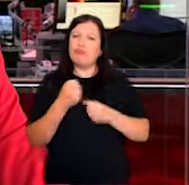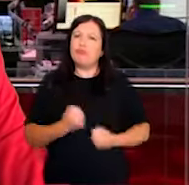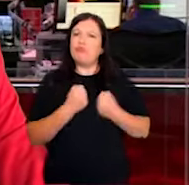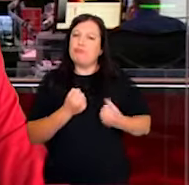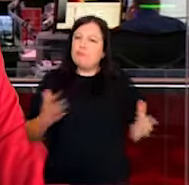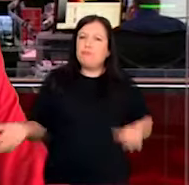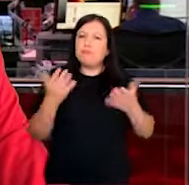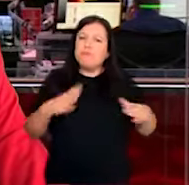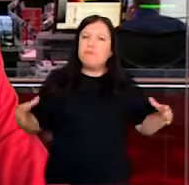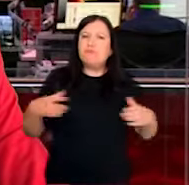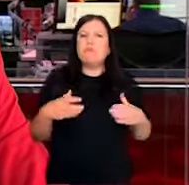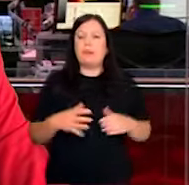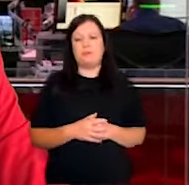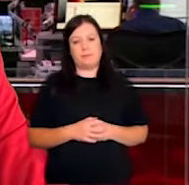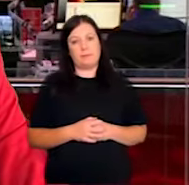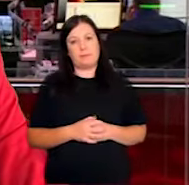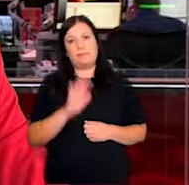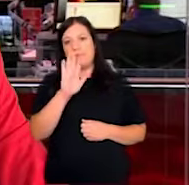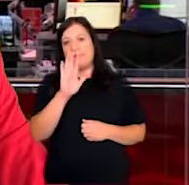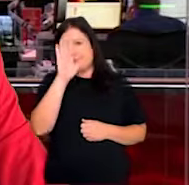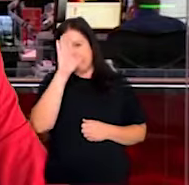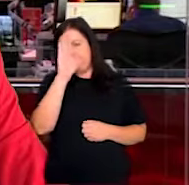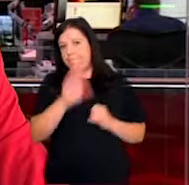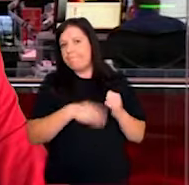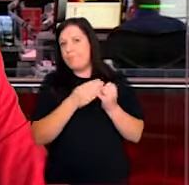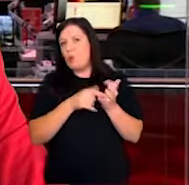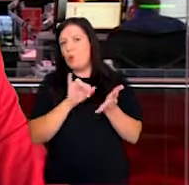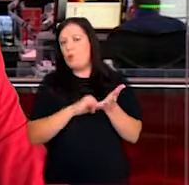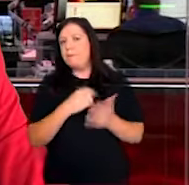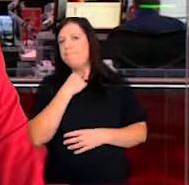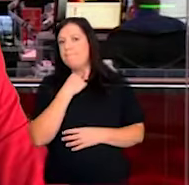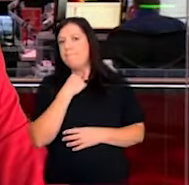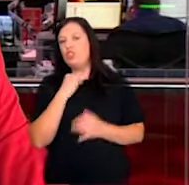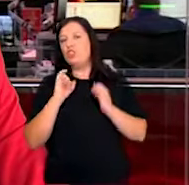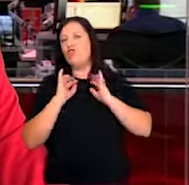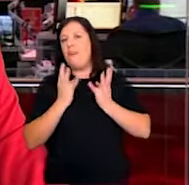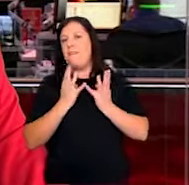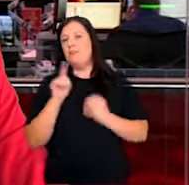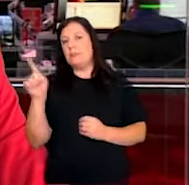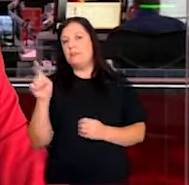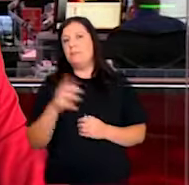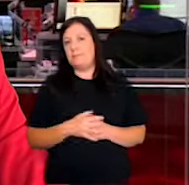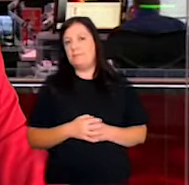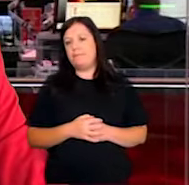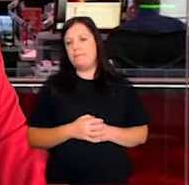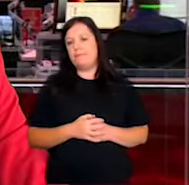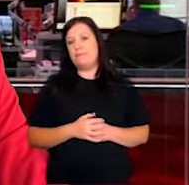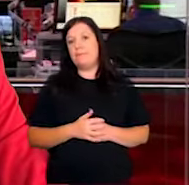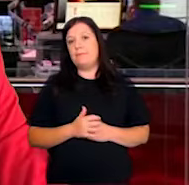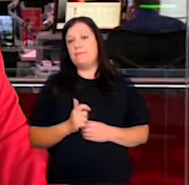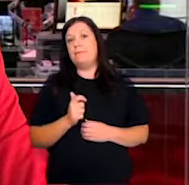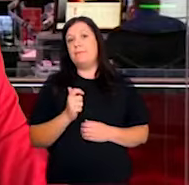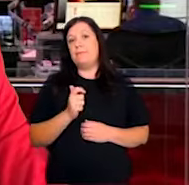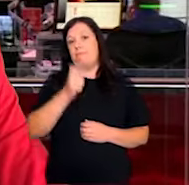And finally, some sad news from Stratford-upon-Avon. It's the final cut as male hairdressing